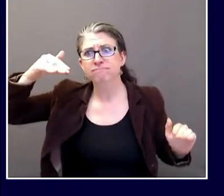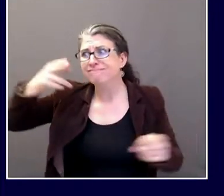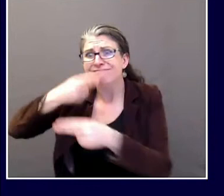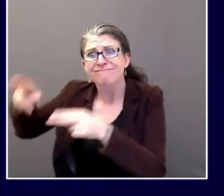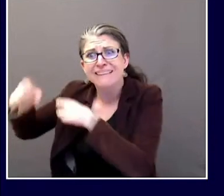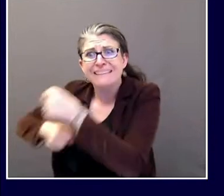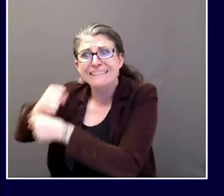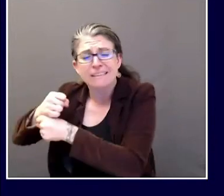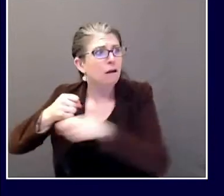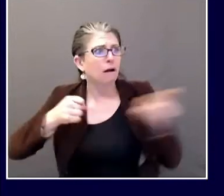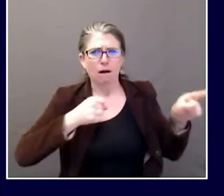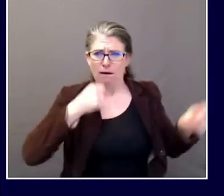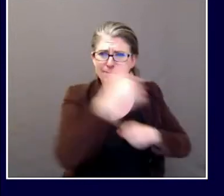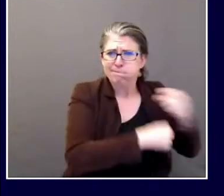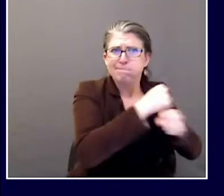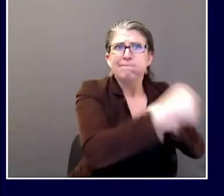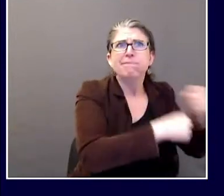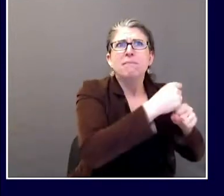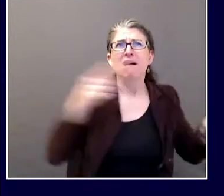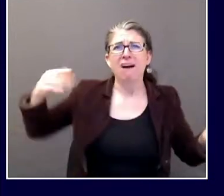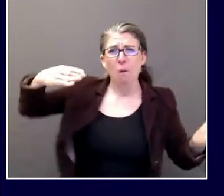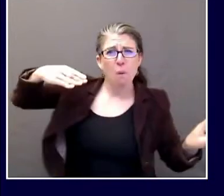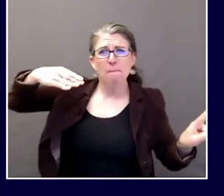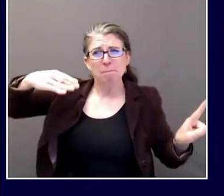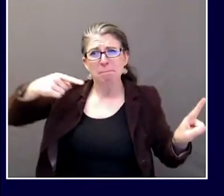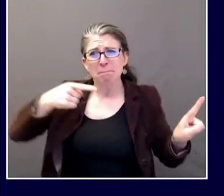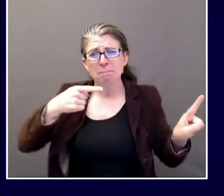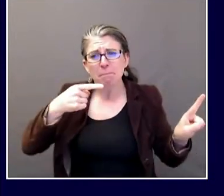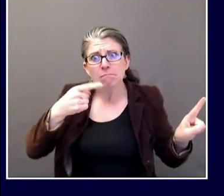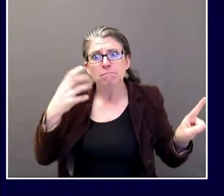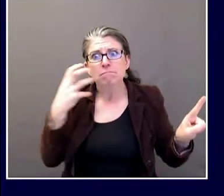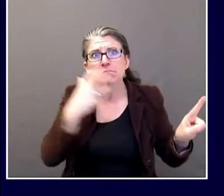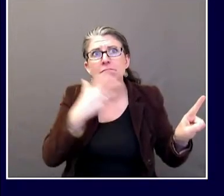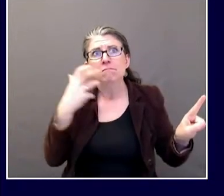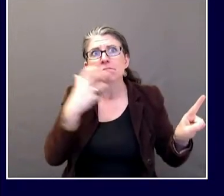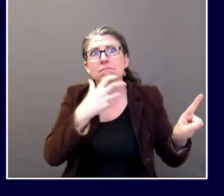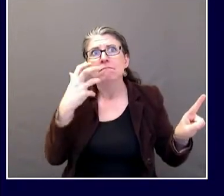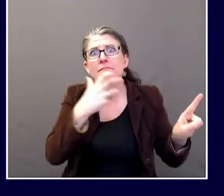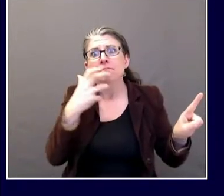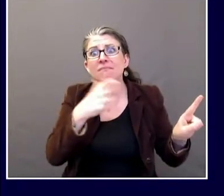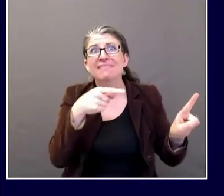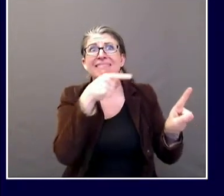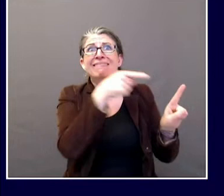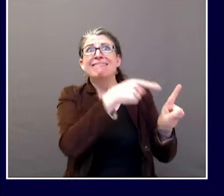Veterans Affairs, the United States saw